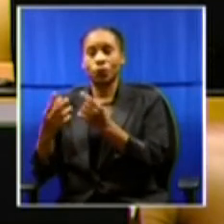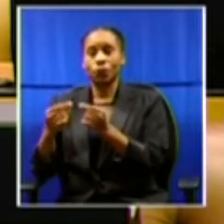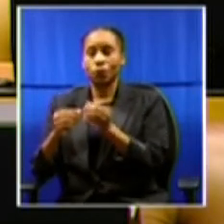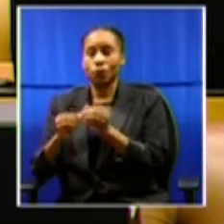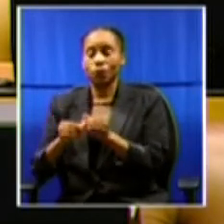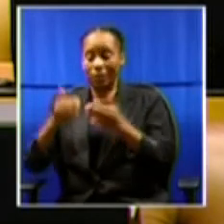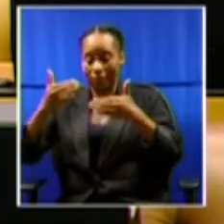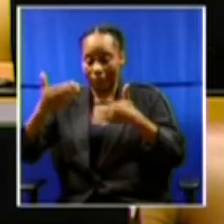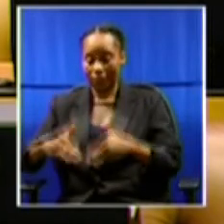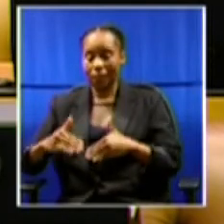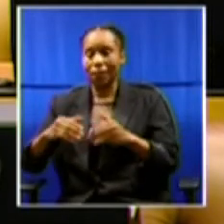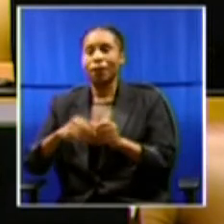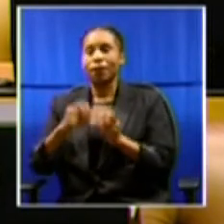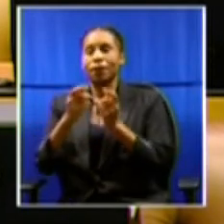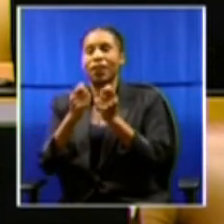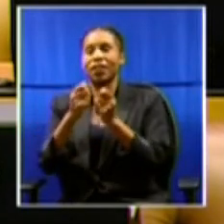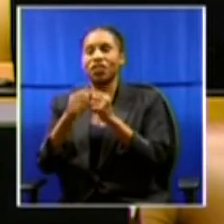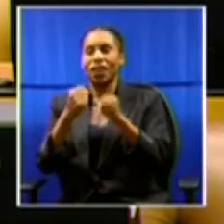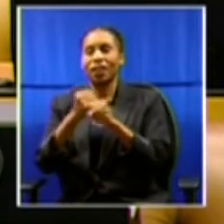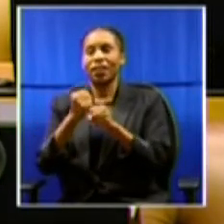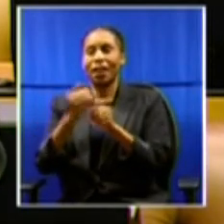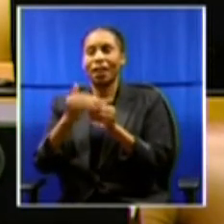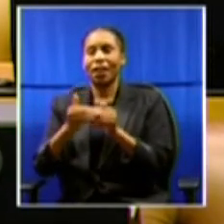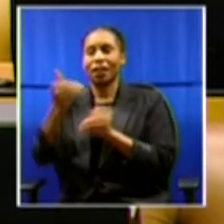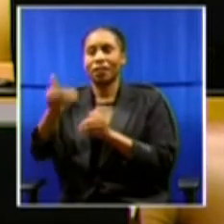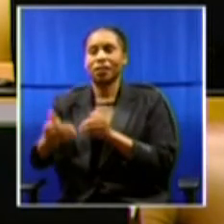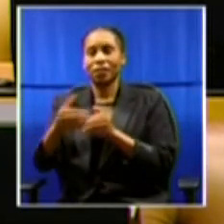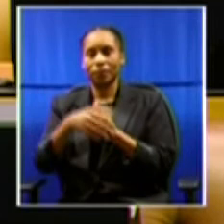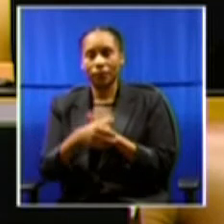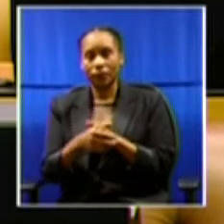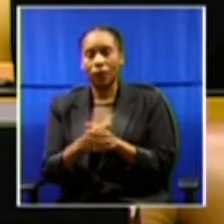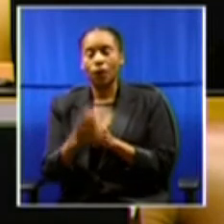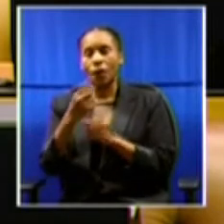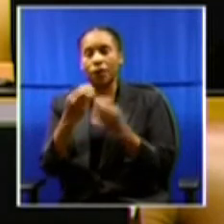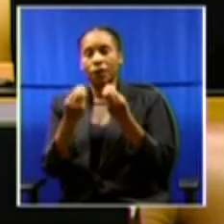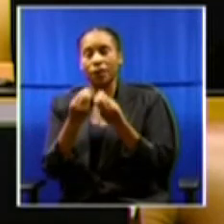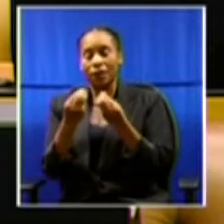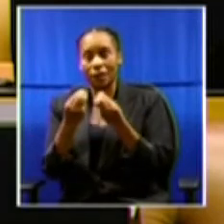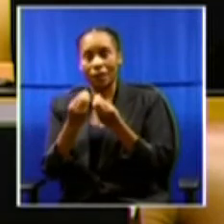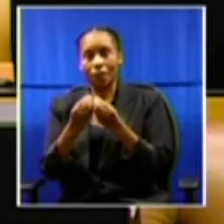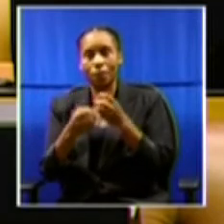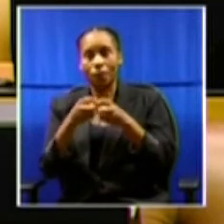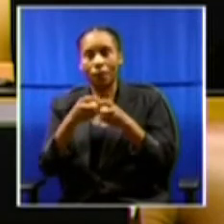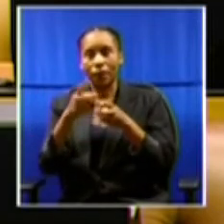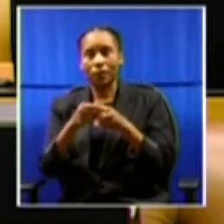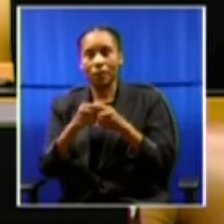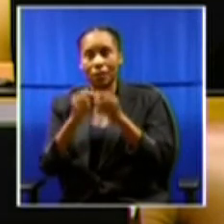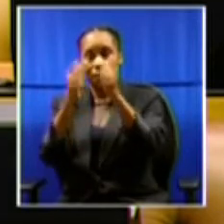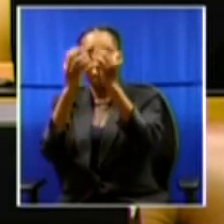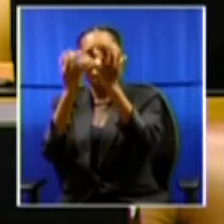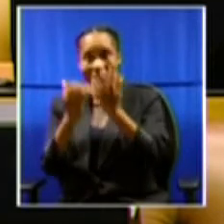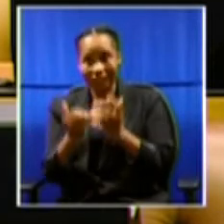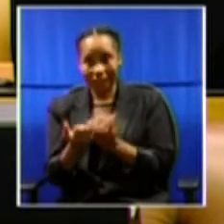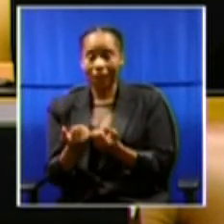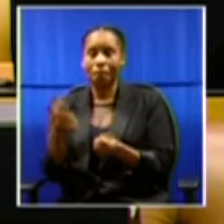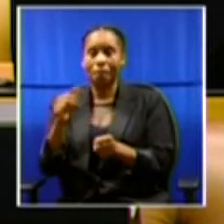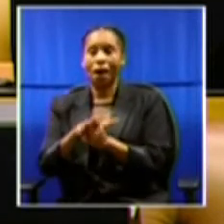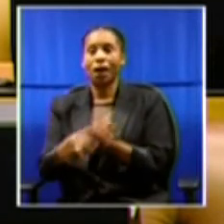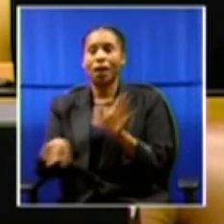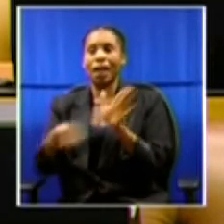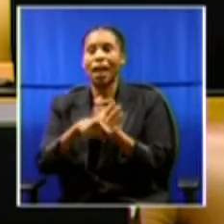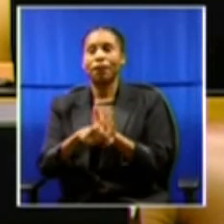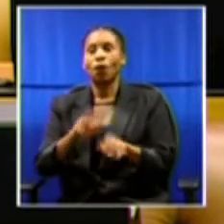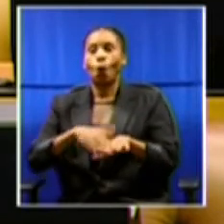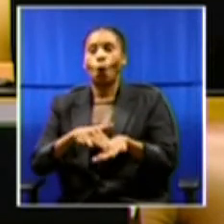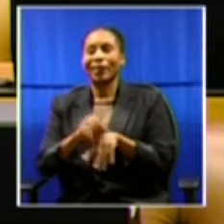financial year. One other thing has been the problem of budget that has impacted negatively when it